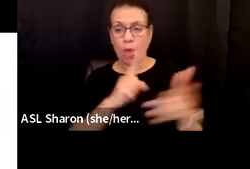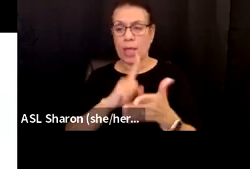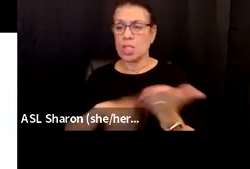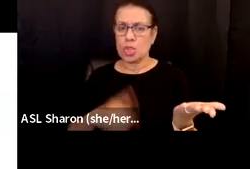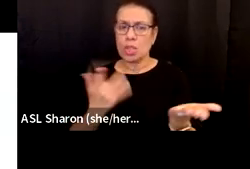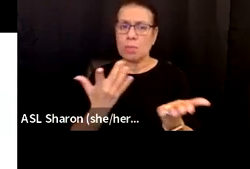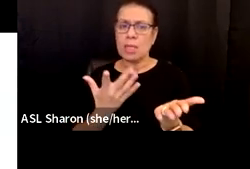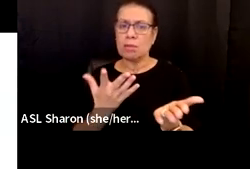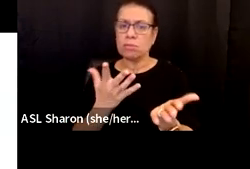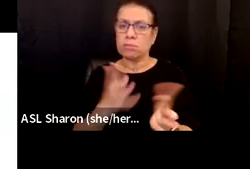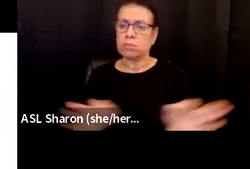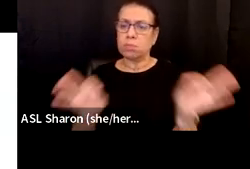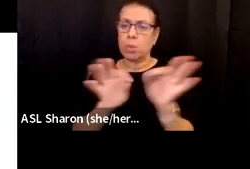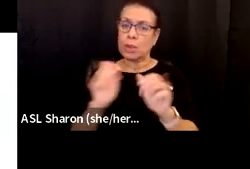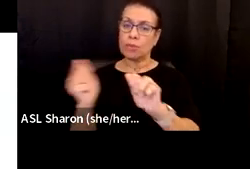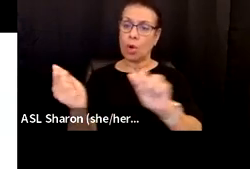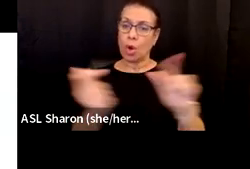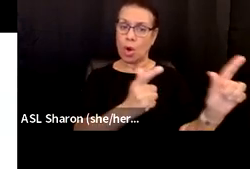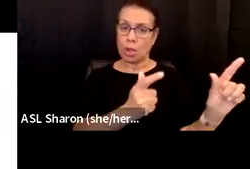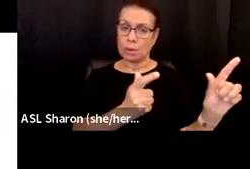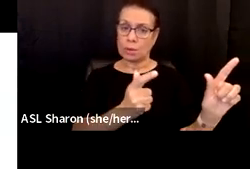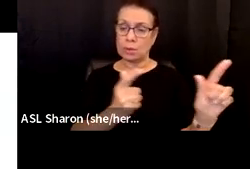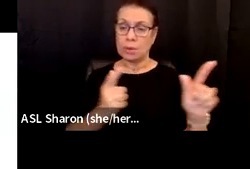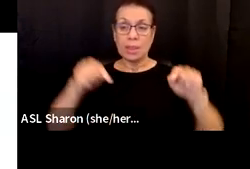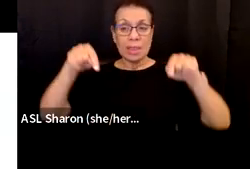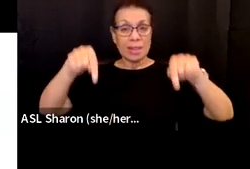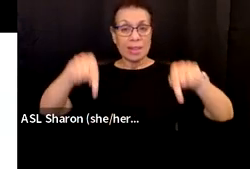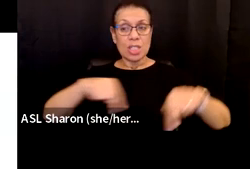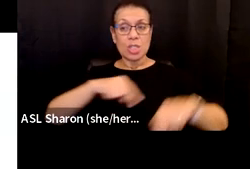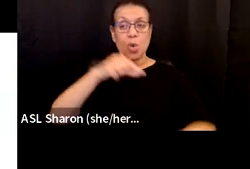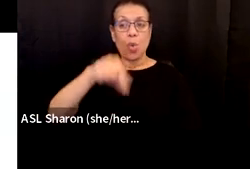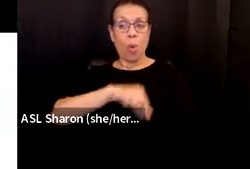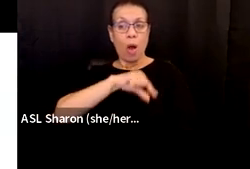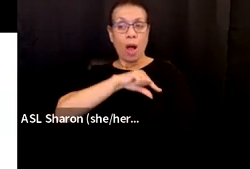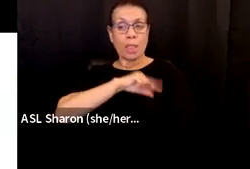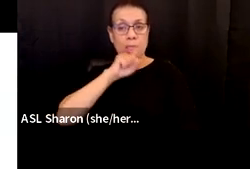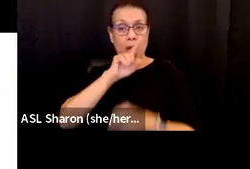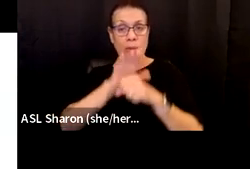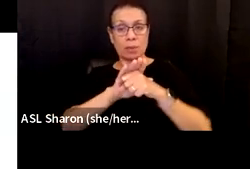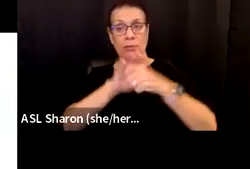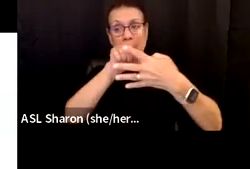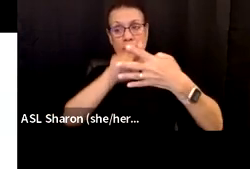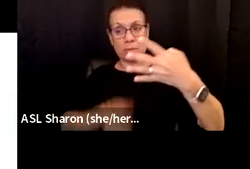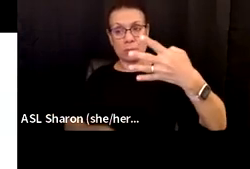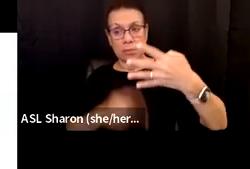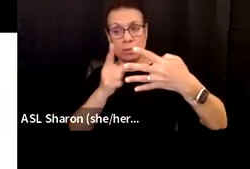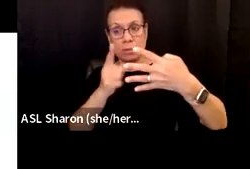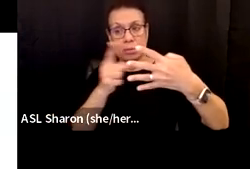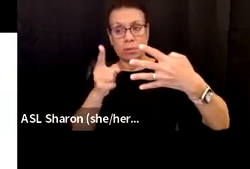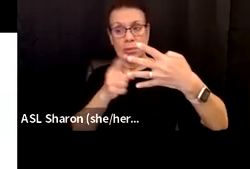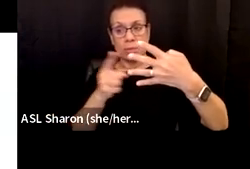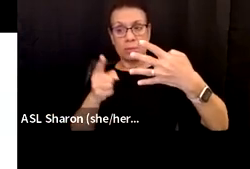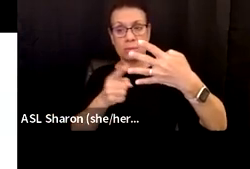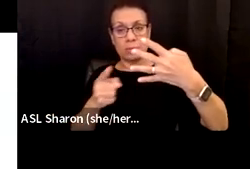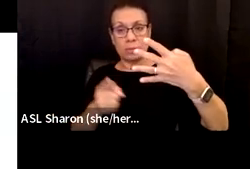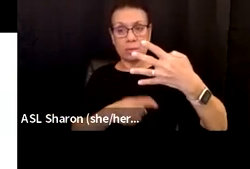across the bps so to be clear this quality guaranteed document these are the key principles and the slides to sort of go into more